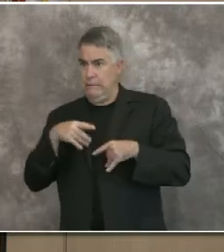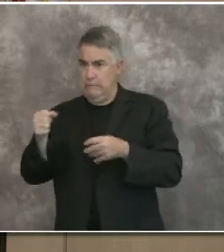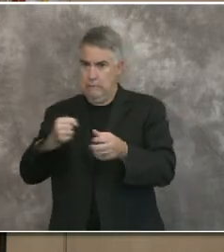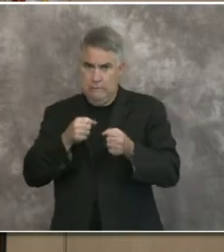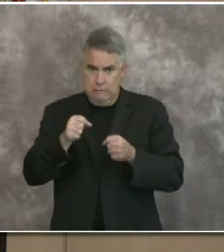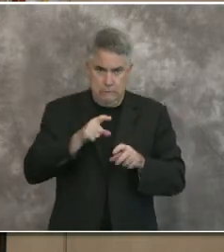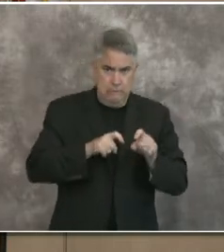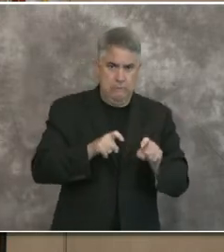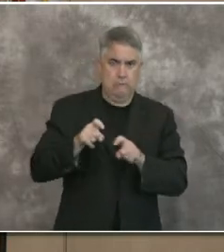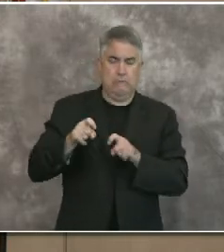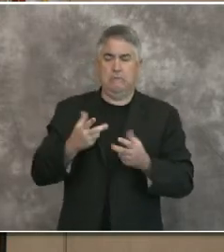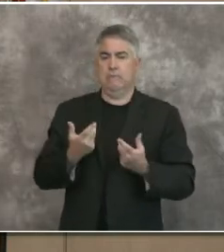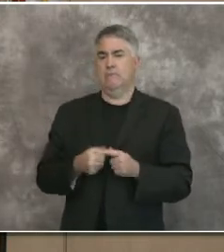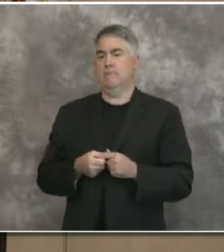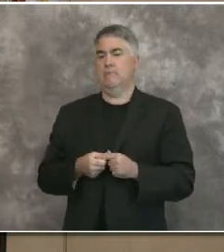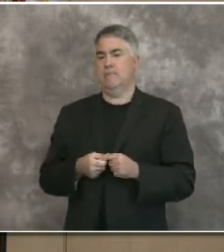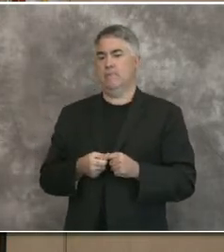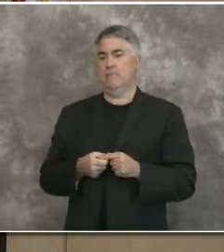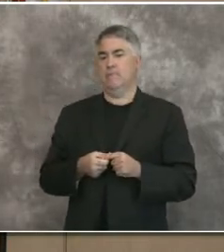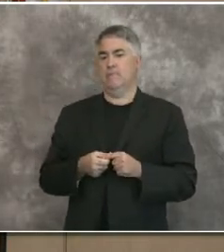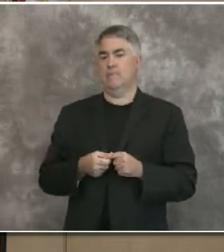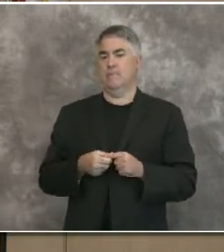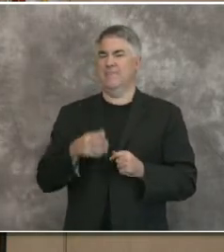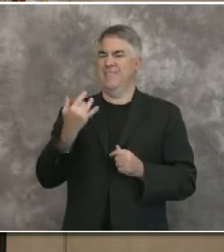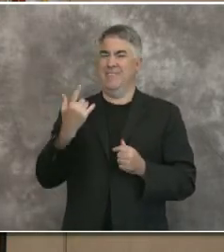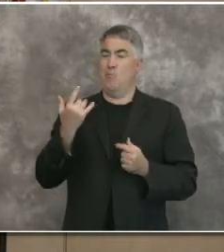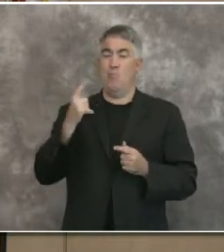in about 12 to 14 days.